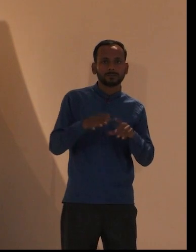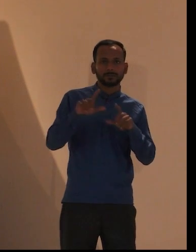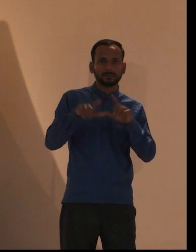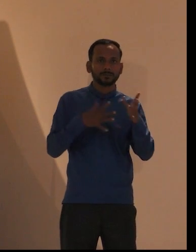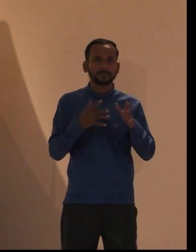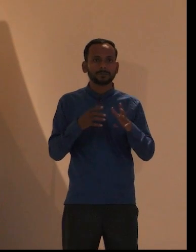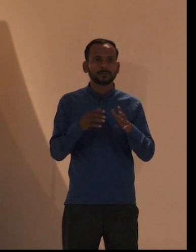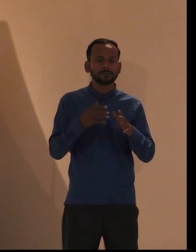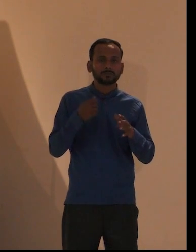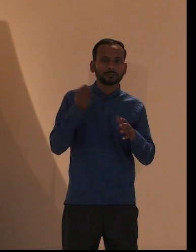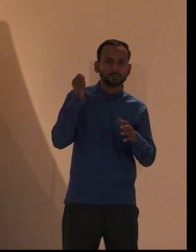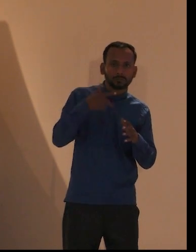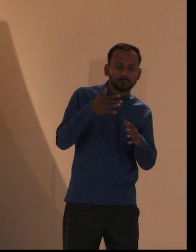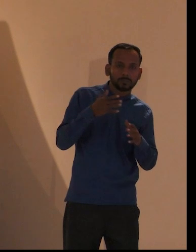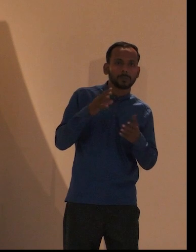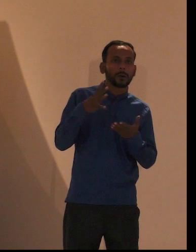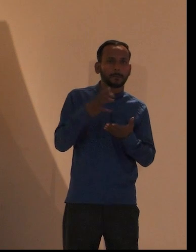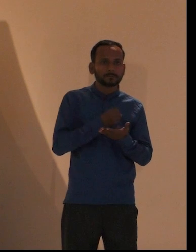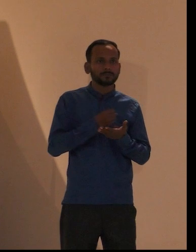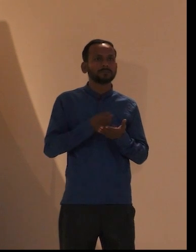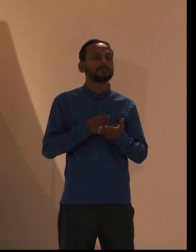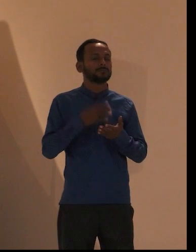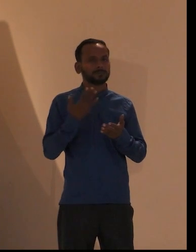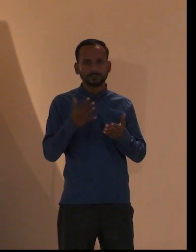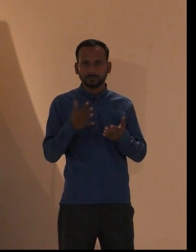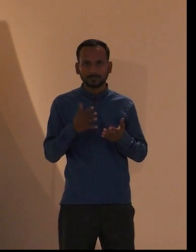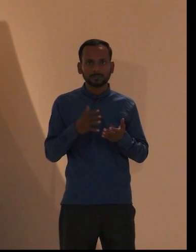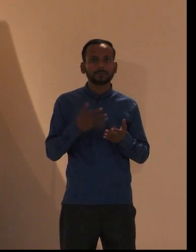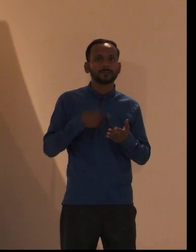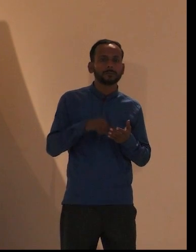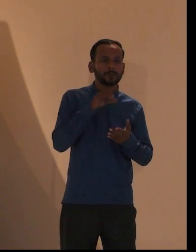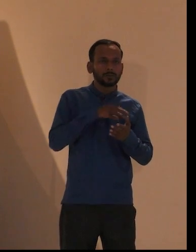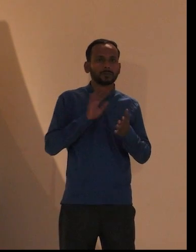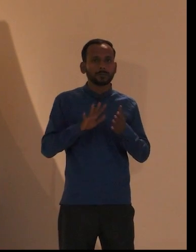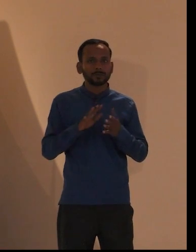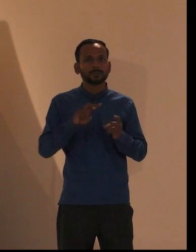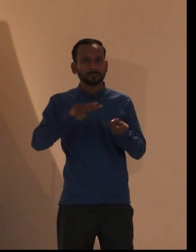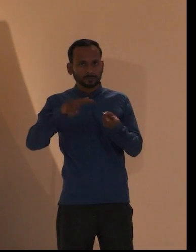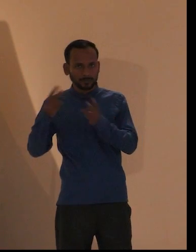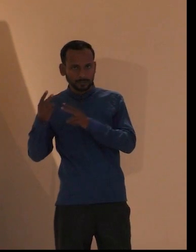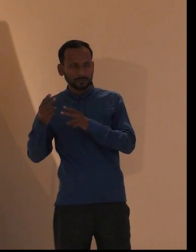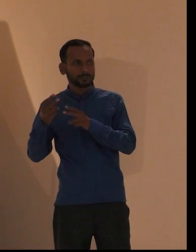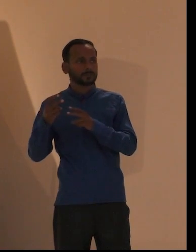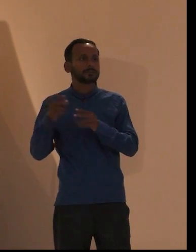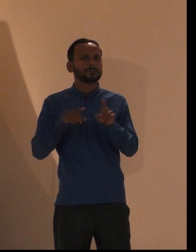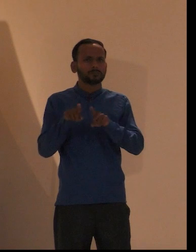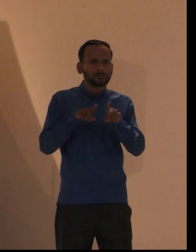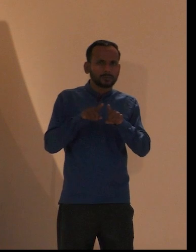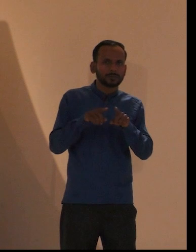not have salary cuts, and so on and so forth. That's an advantage. That's a big advantage compared to many of our